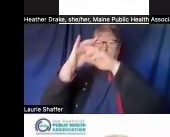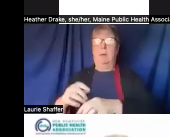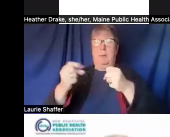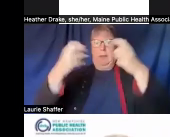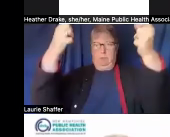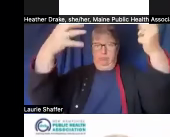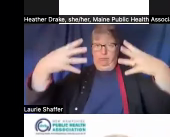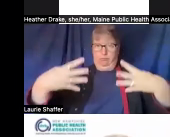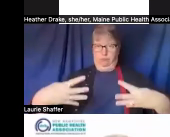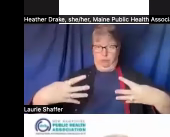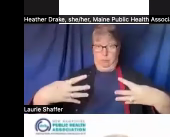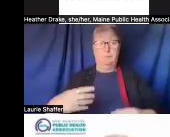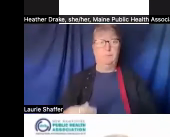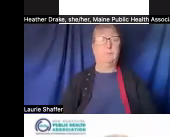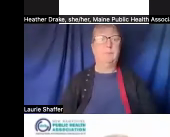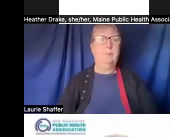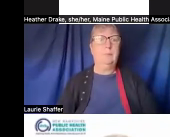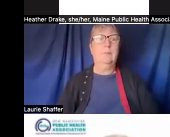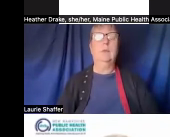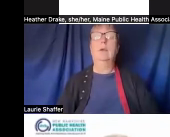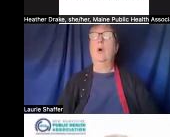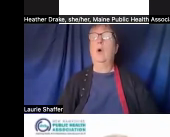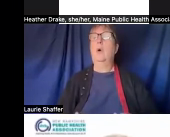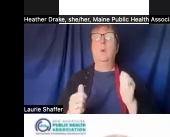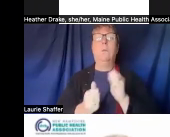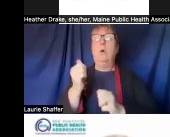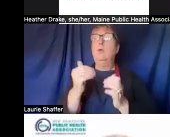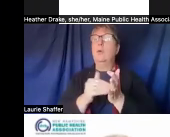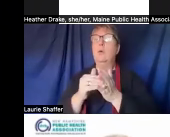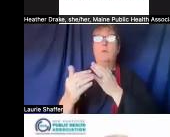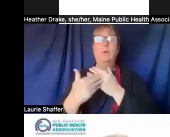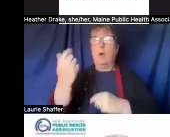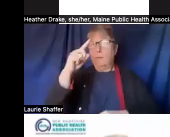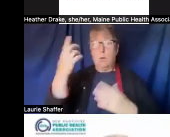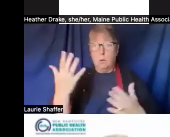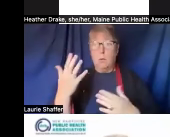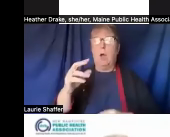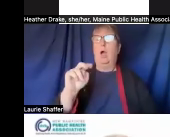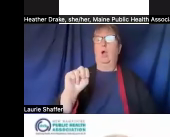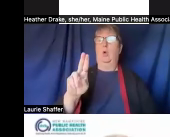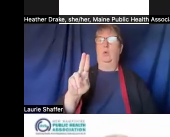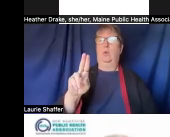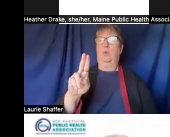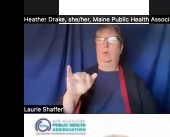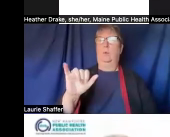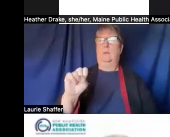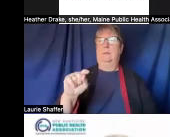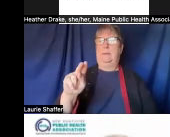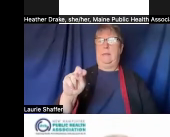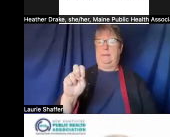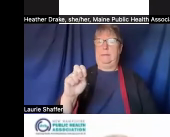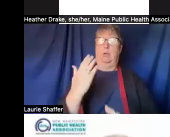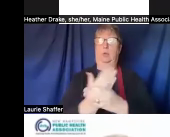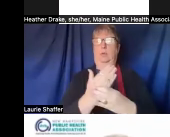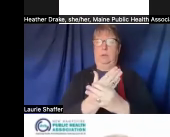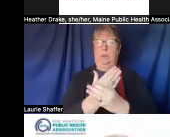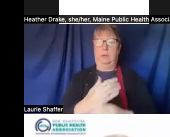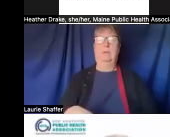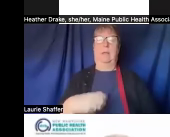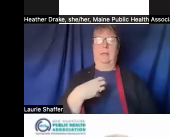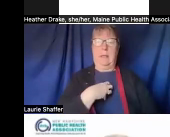municipalities. And I want to point out most often that they respond to nuisance complaints. They do sanitary inspections of housing,